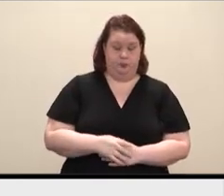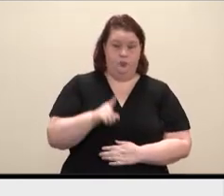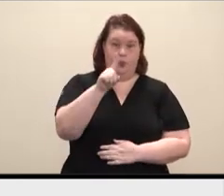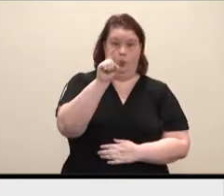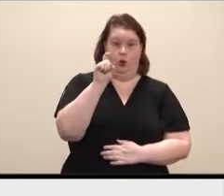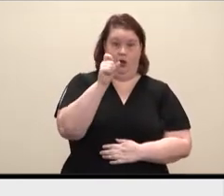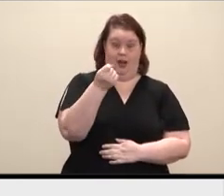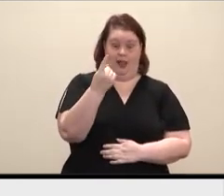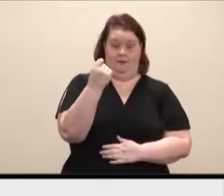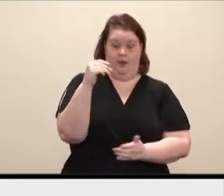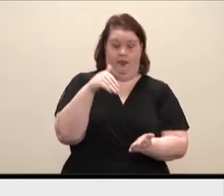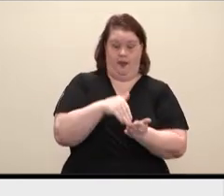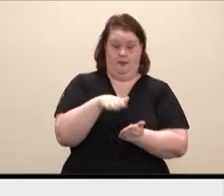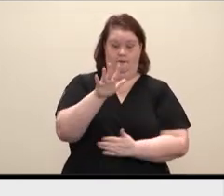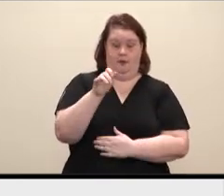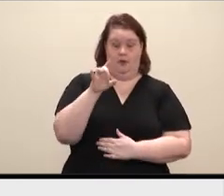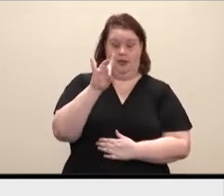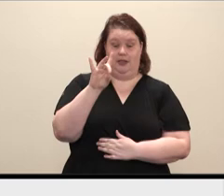of